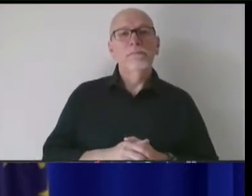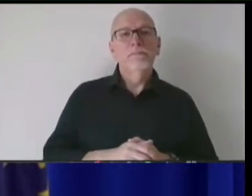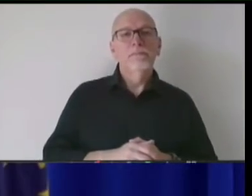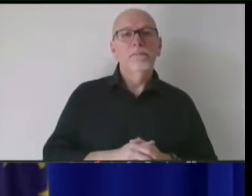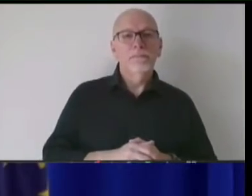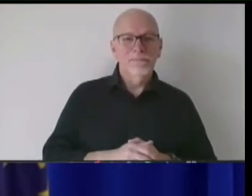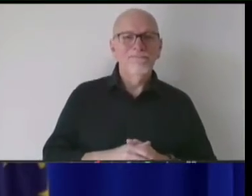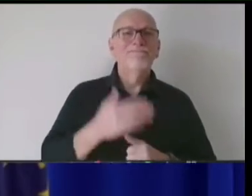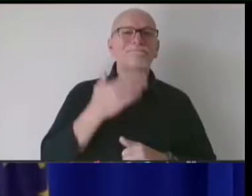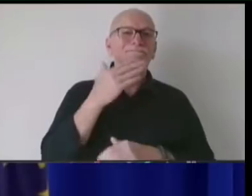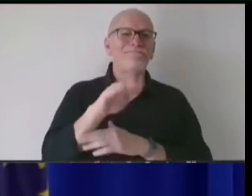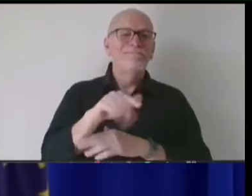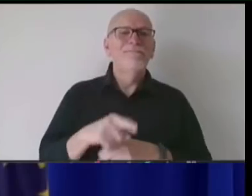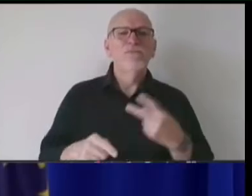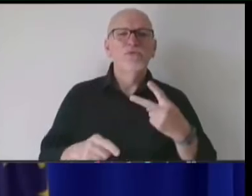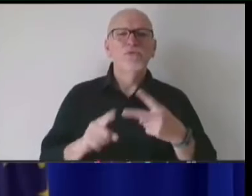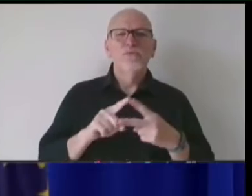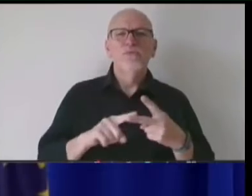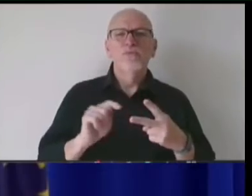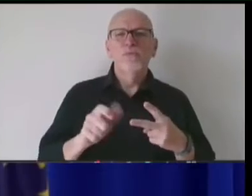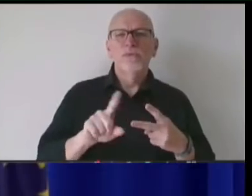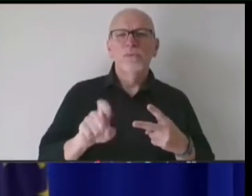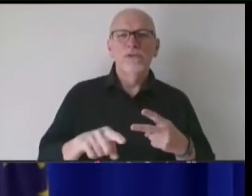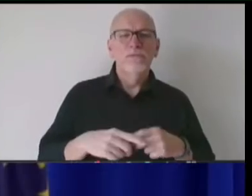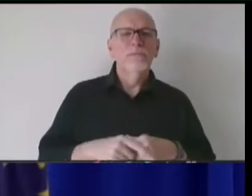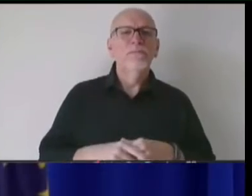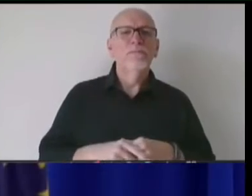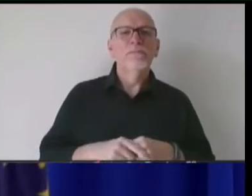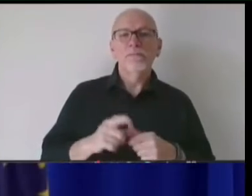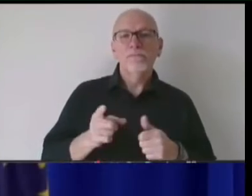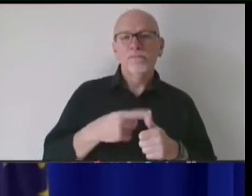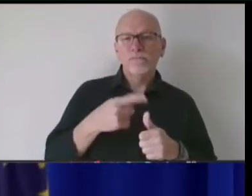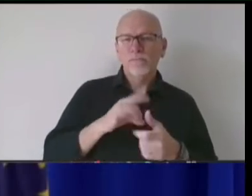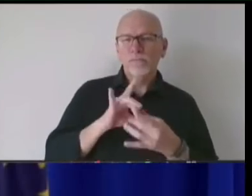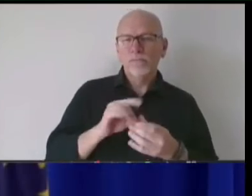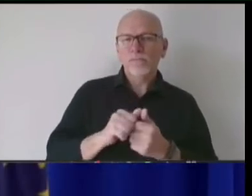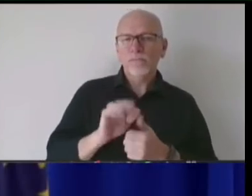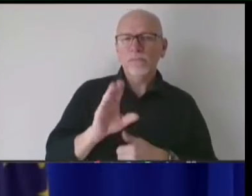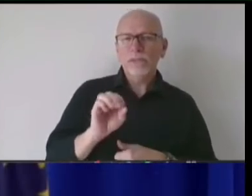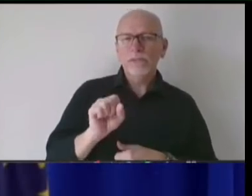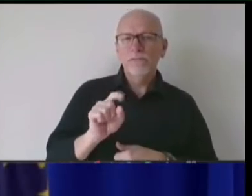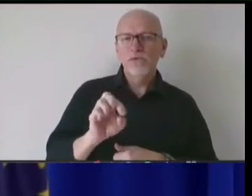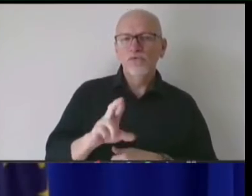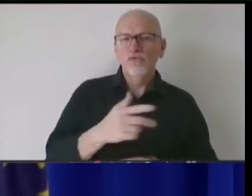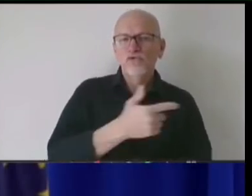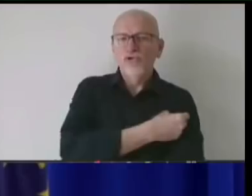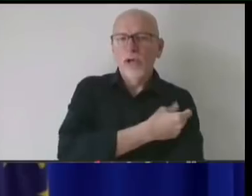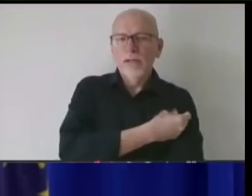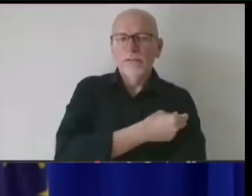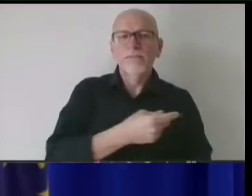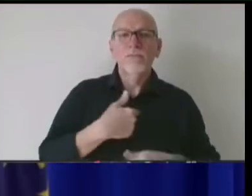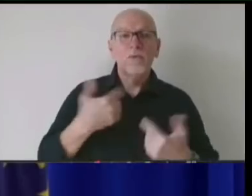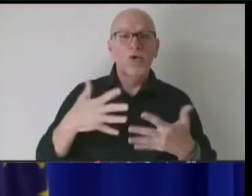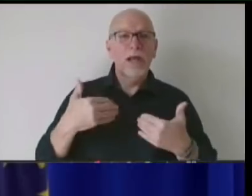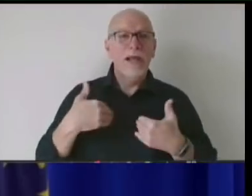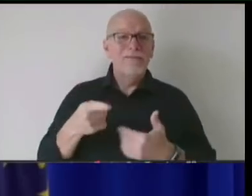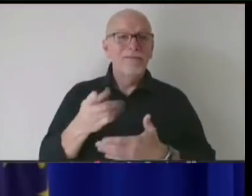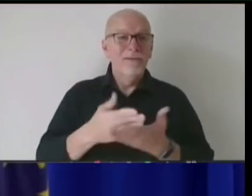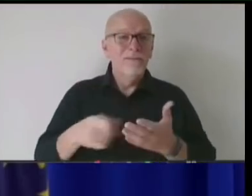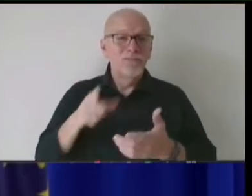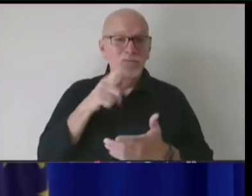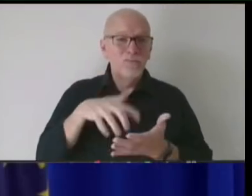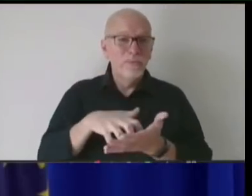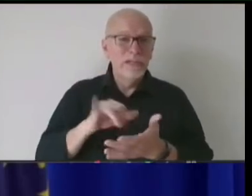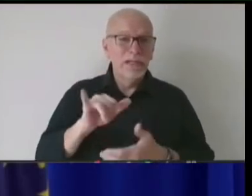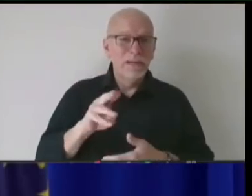Good afternoon. Two quick questions for you. First has to do with booster shots here. We already have immunocompromised Hoosiers that